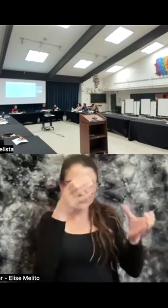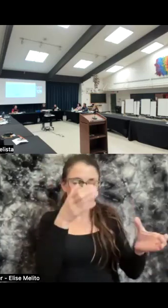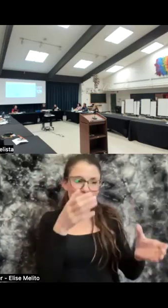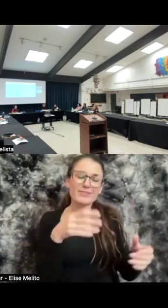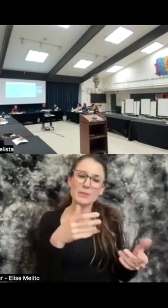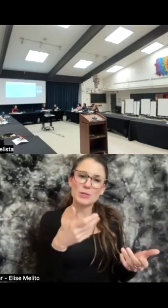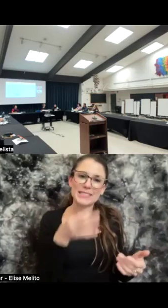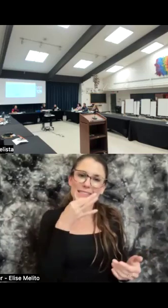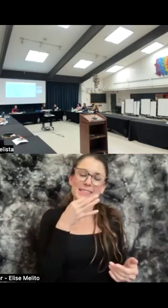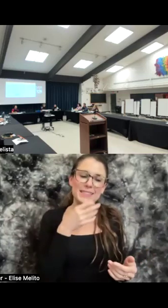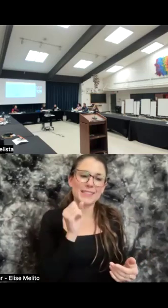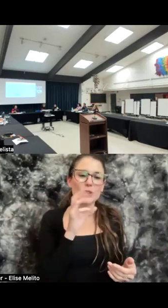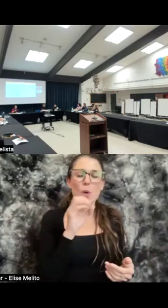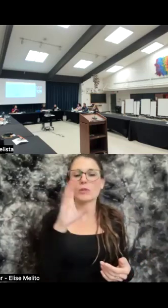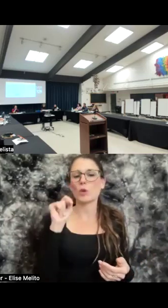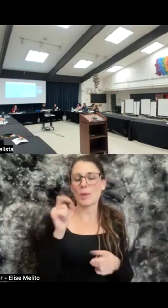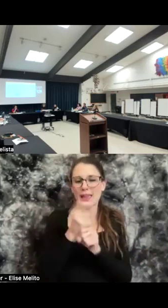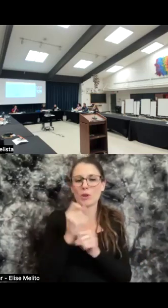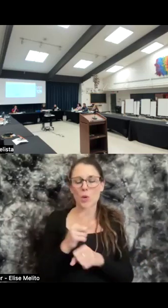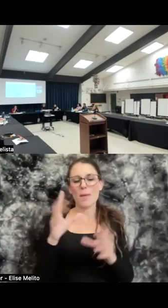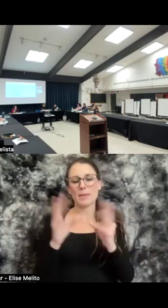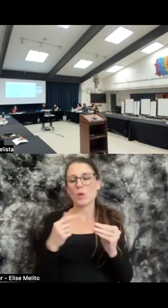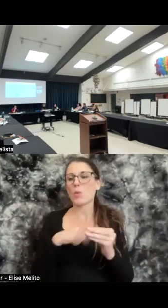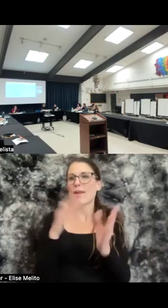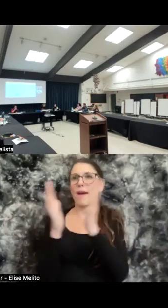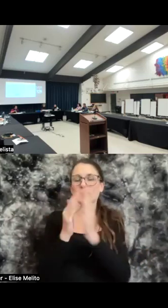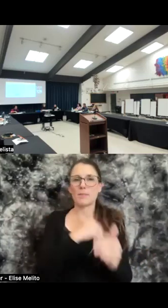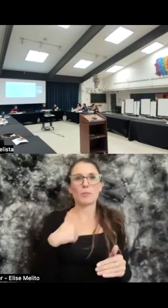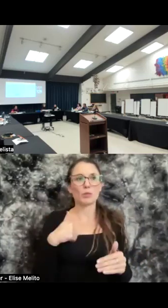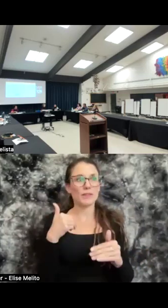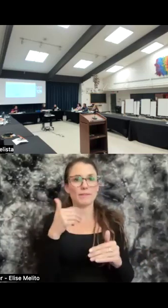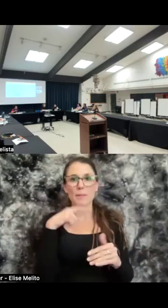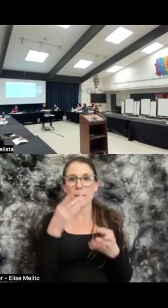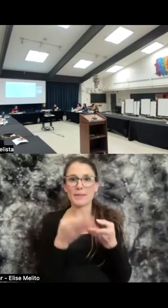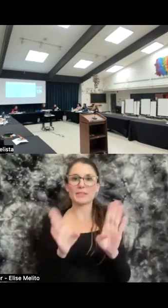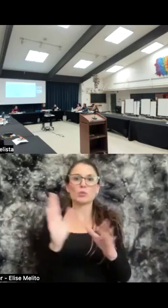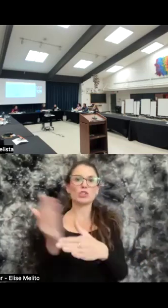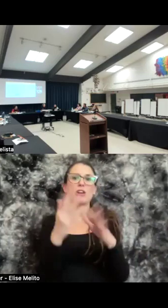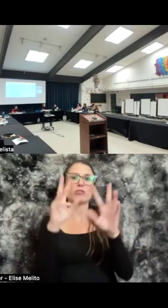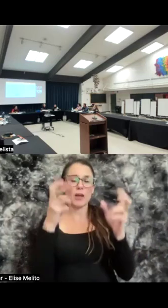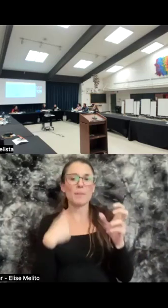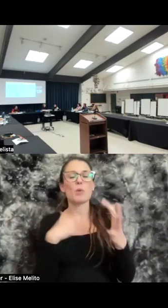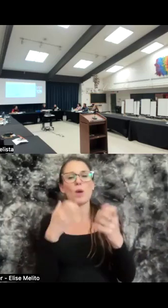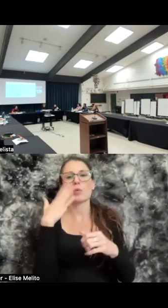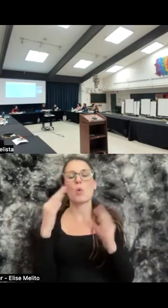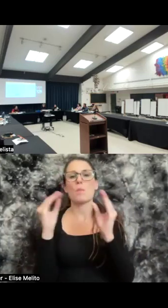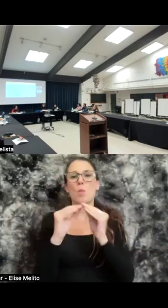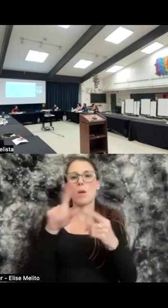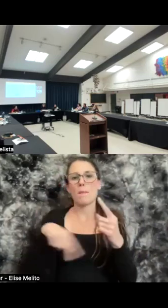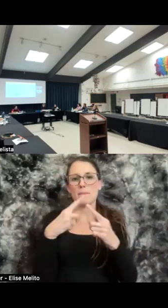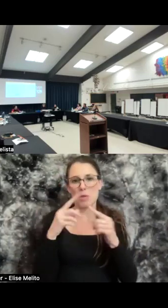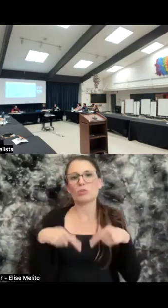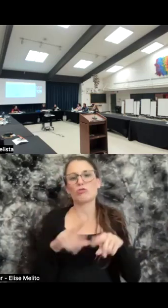meeting, we asked members of the public that came to that meeting to share a topic we want to know more about during our SSC